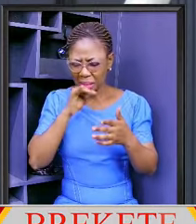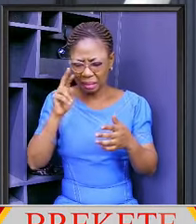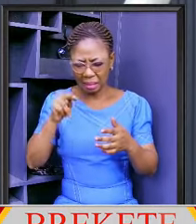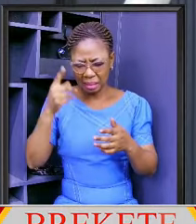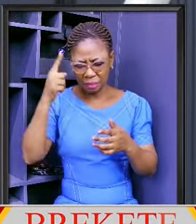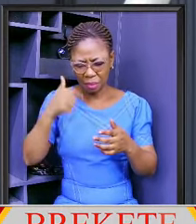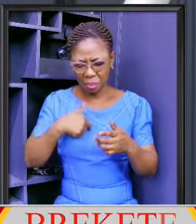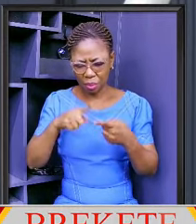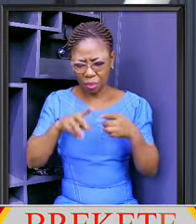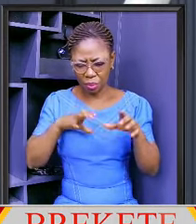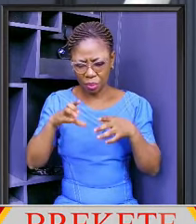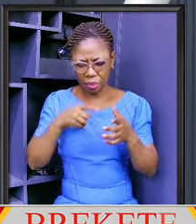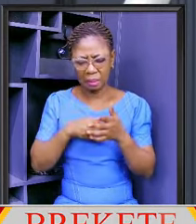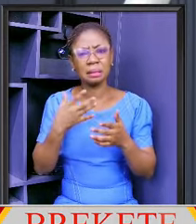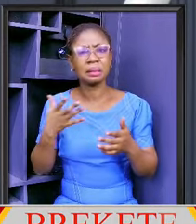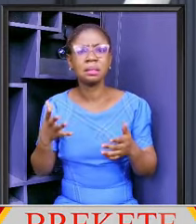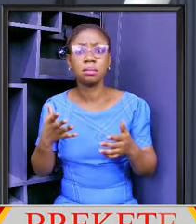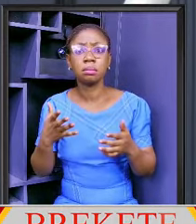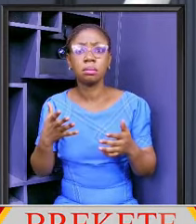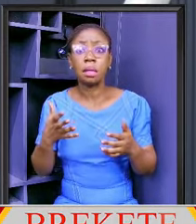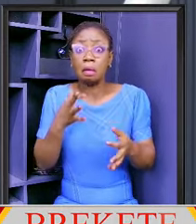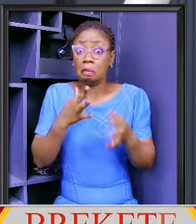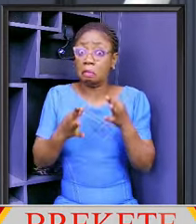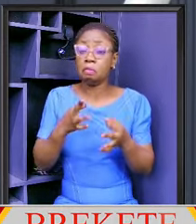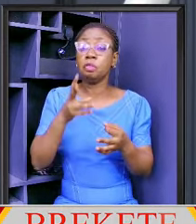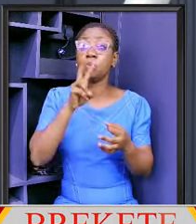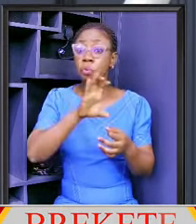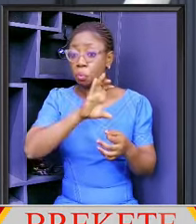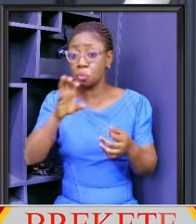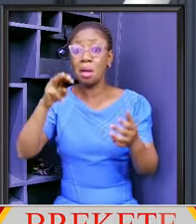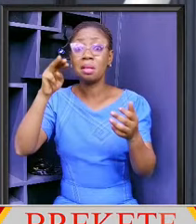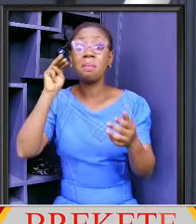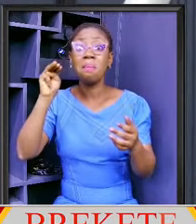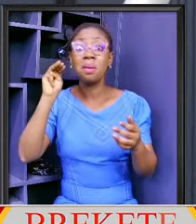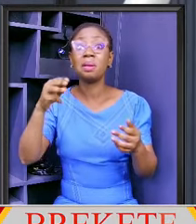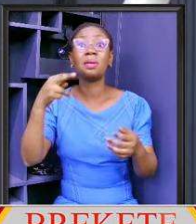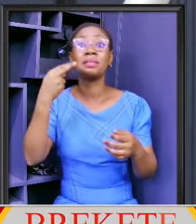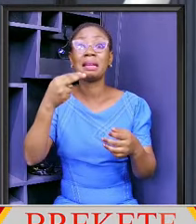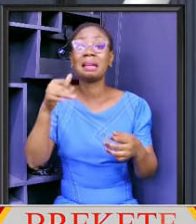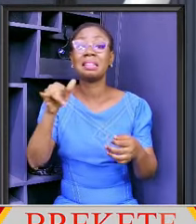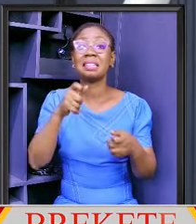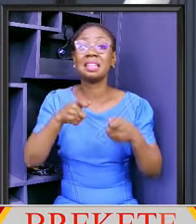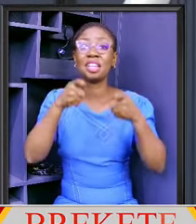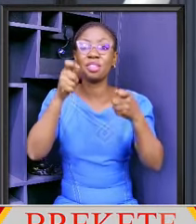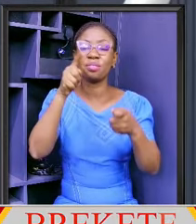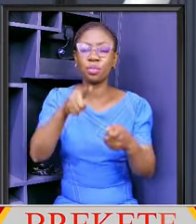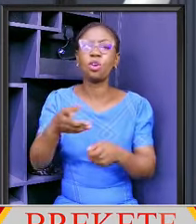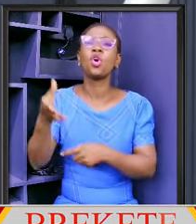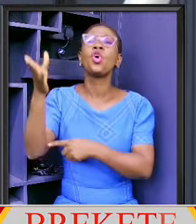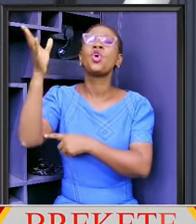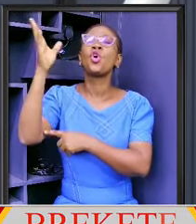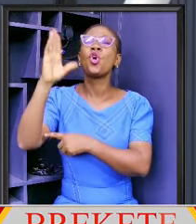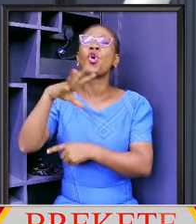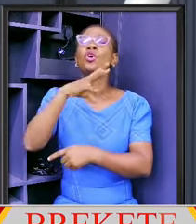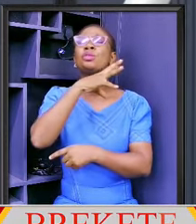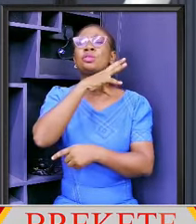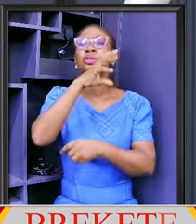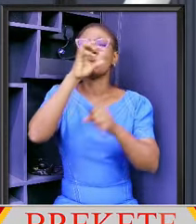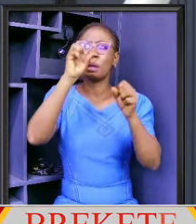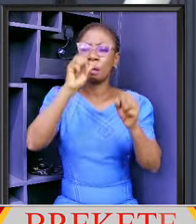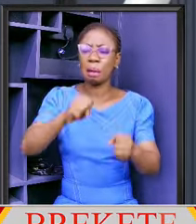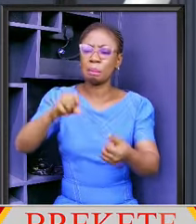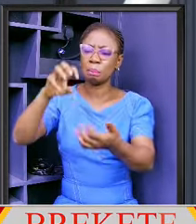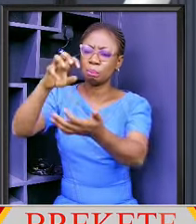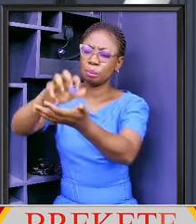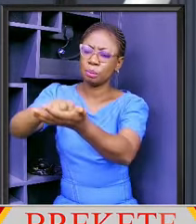thing? Even if not 200 million naira they give you, God can take down 200 million naira